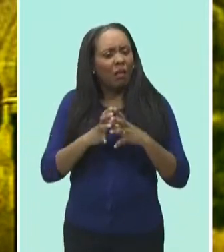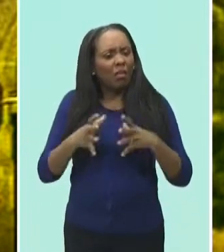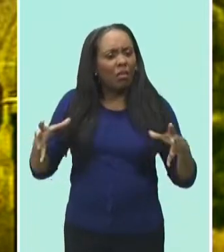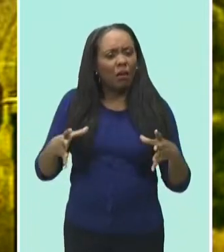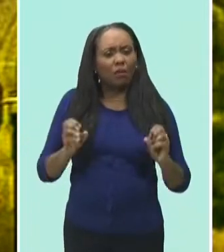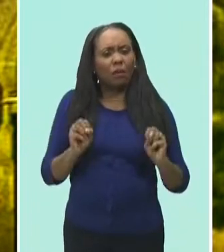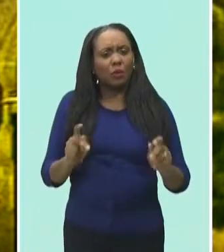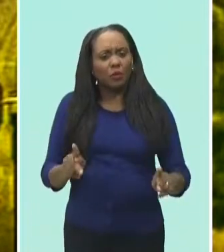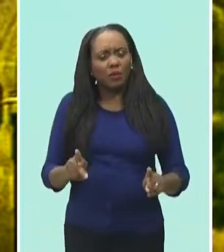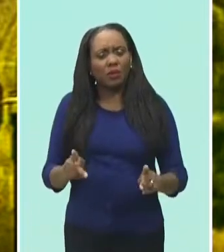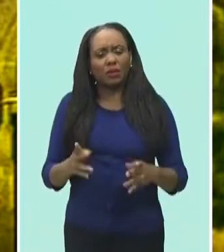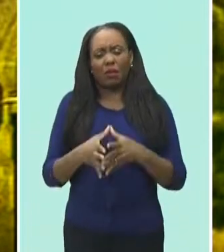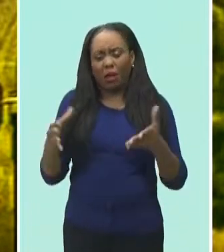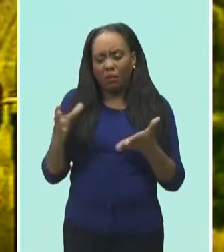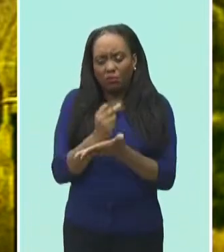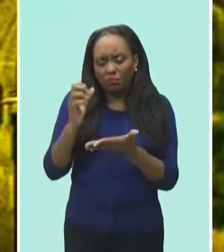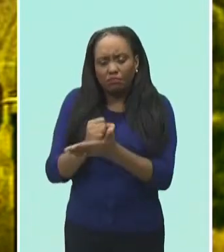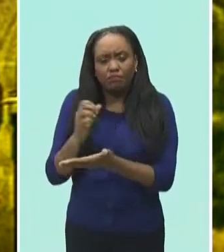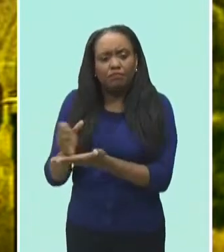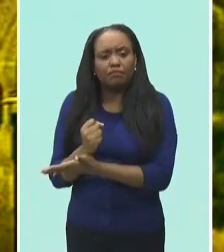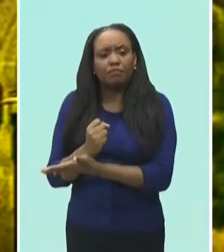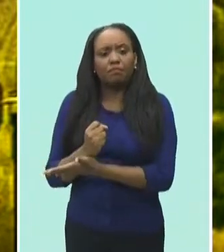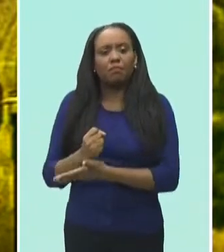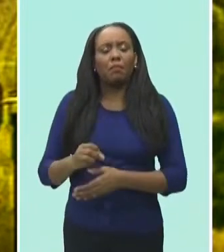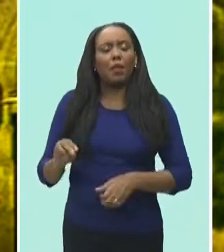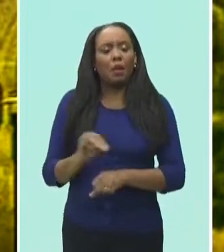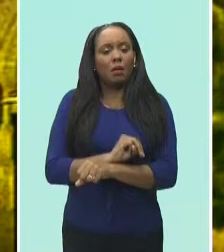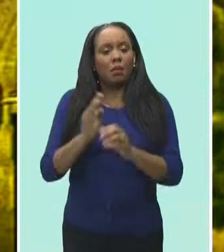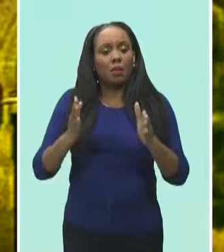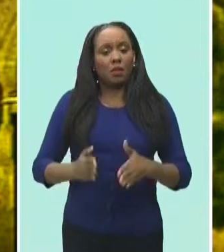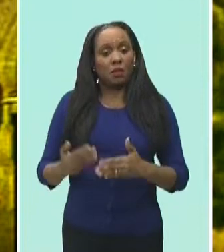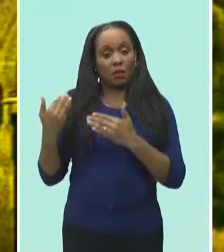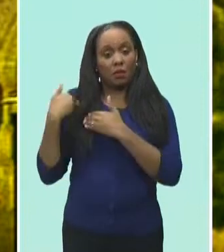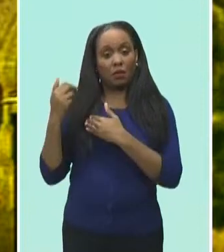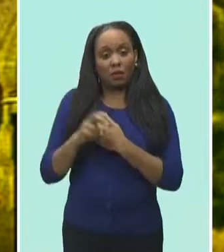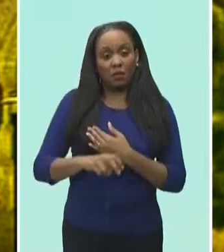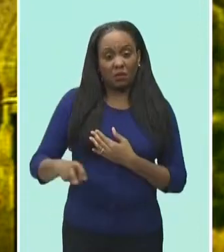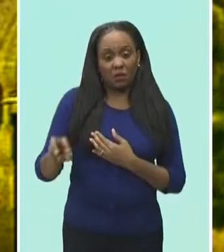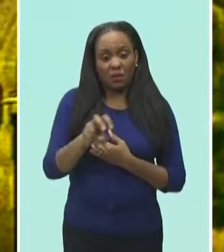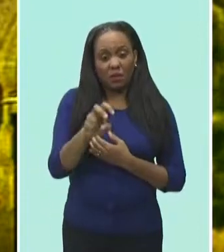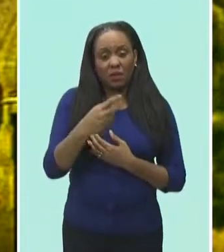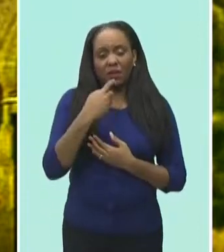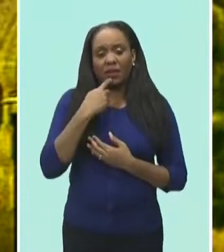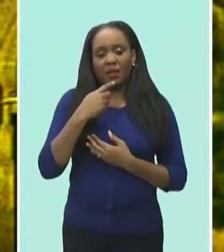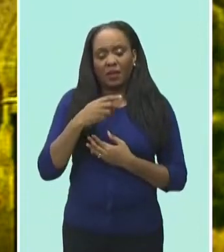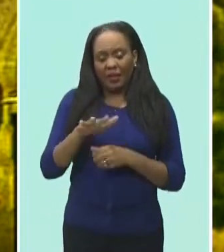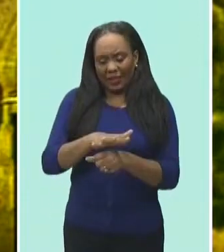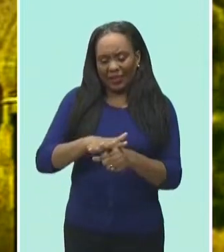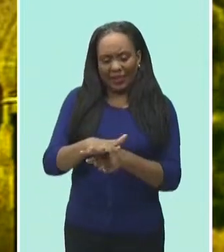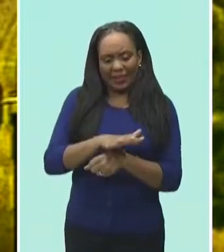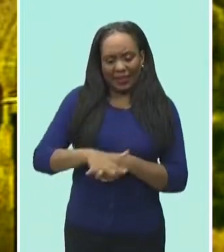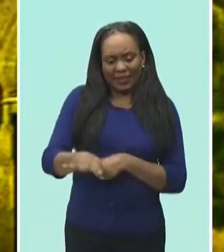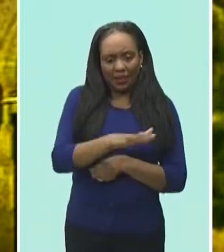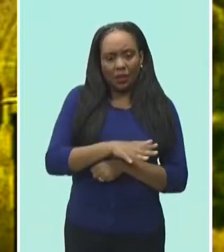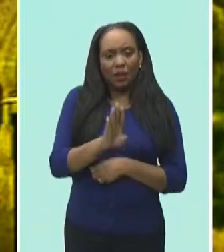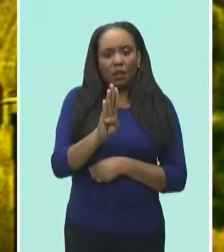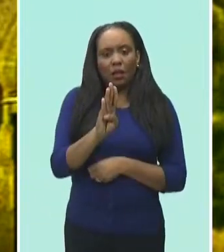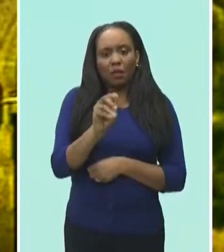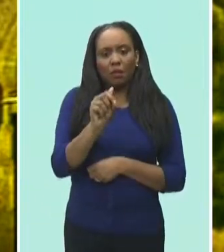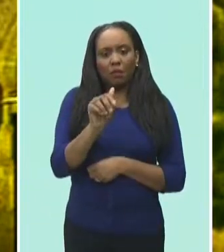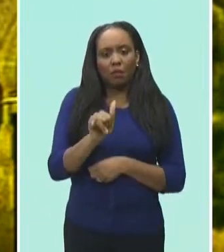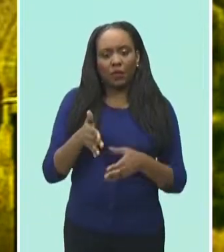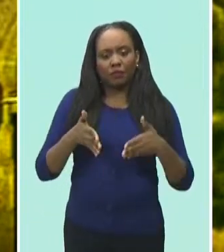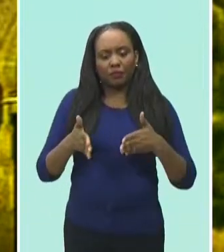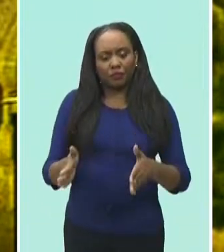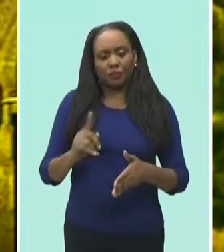to the debate, Minister of Tourism and International Transport Kerry Simmons said the area is ideal for the build-out of more hotels. Now,